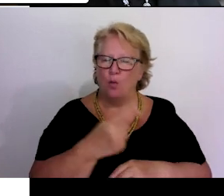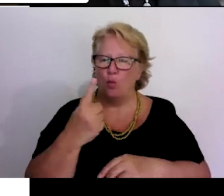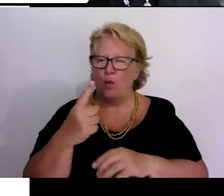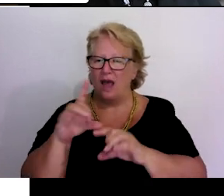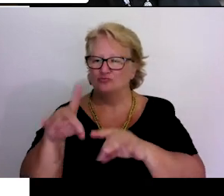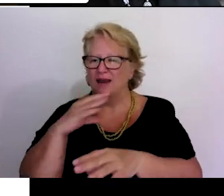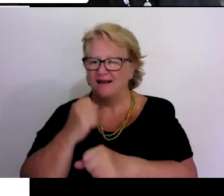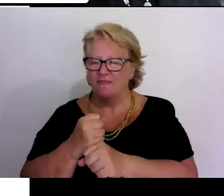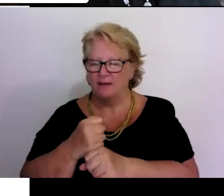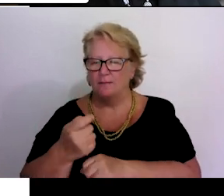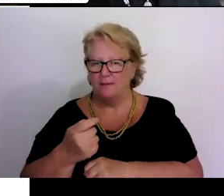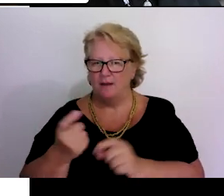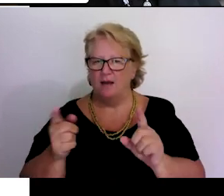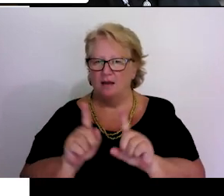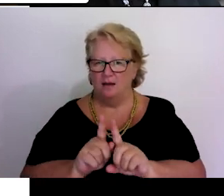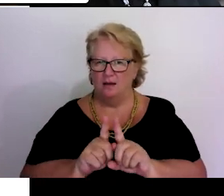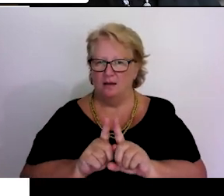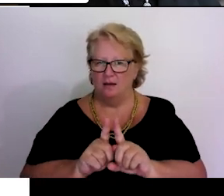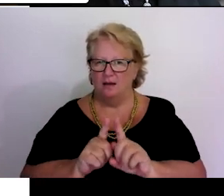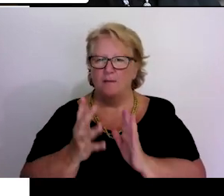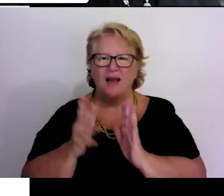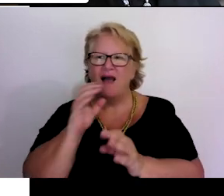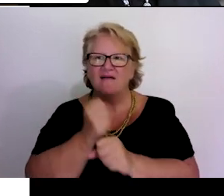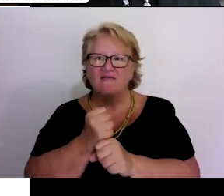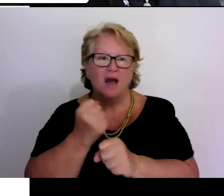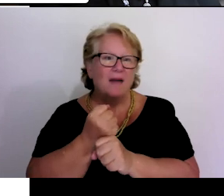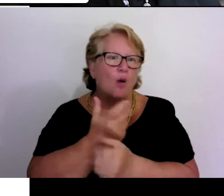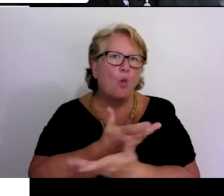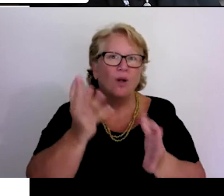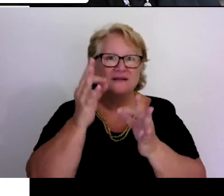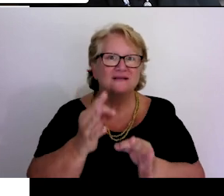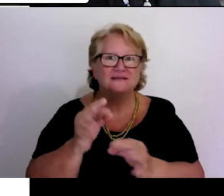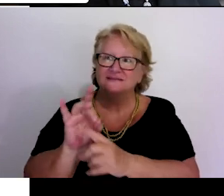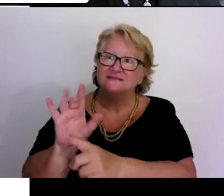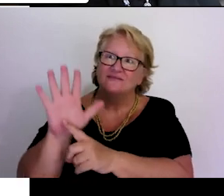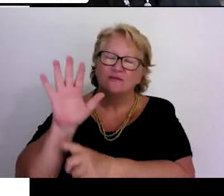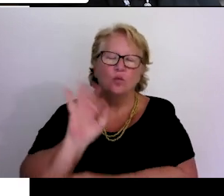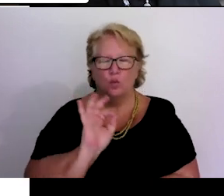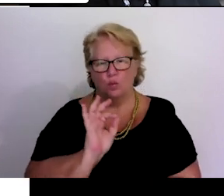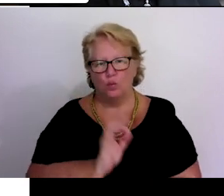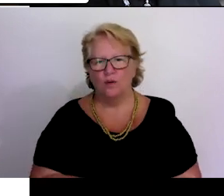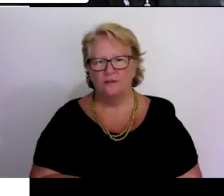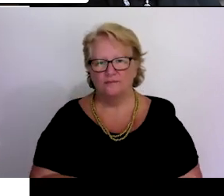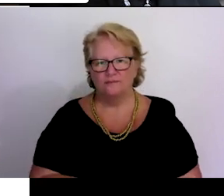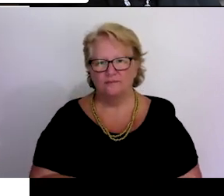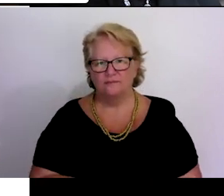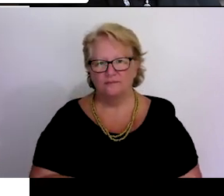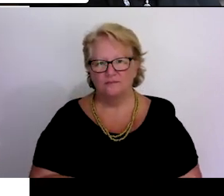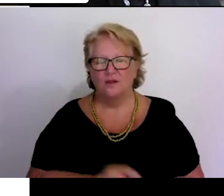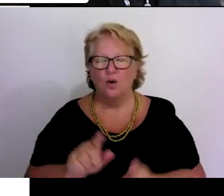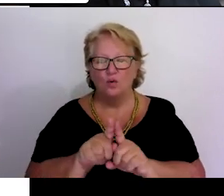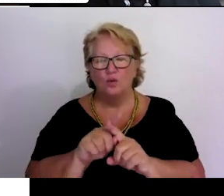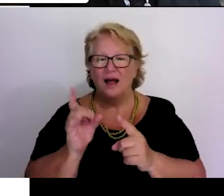government member. And it means that the government can't make all the decisions by itself. It also means that it's really important for me